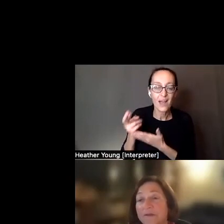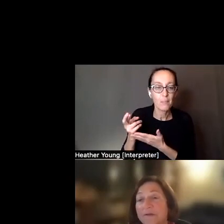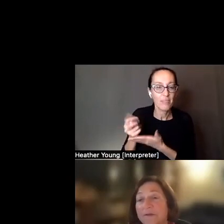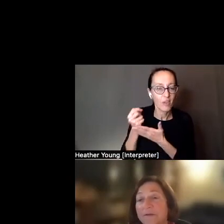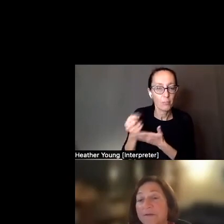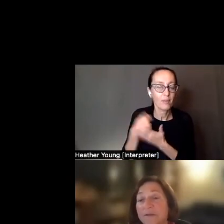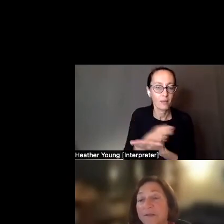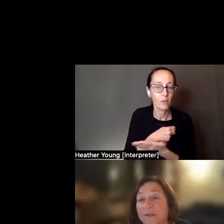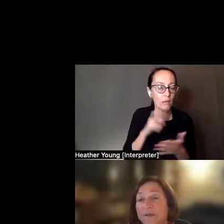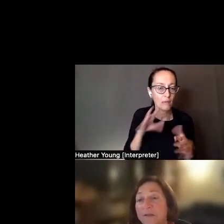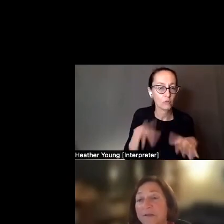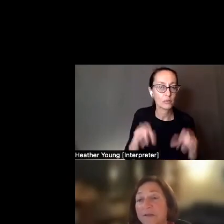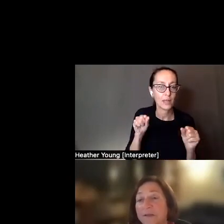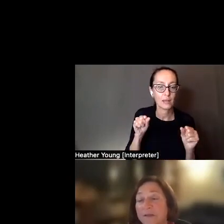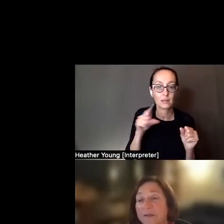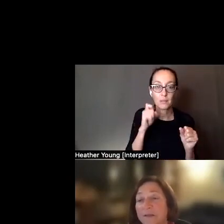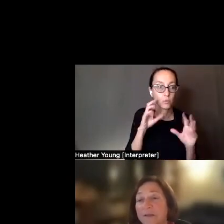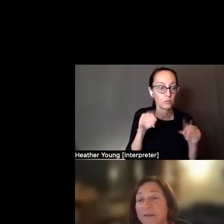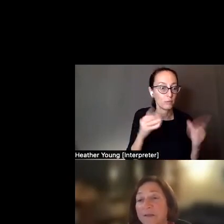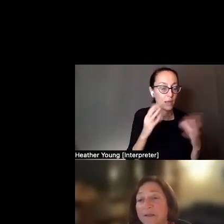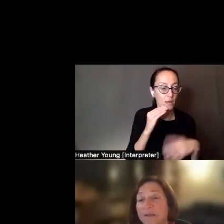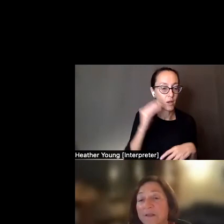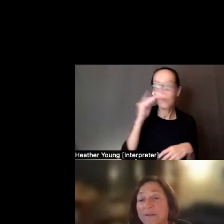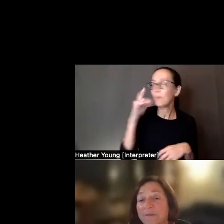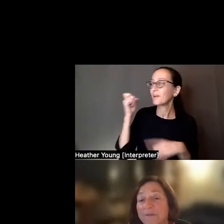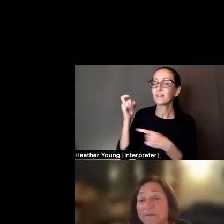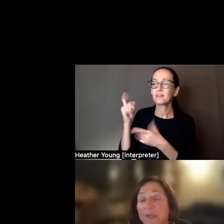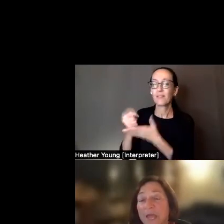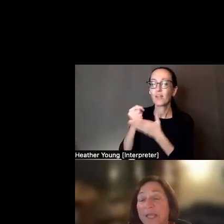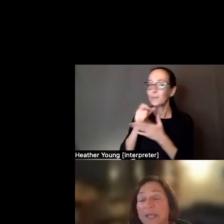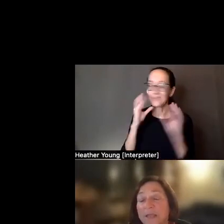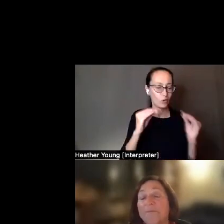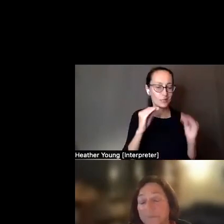home, because our therapist is not going to teach our child how to talk.